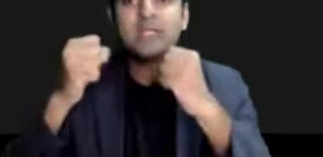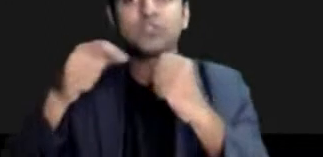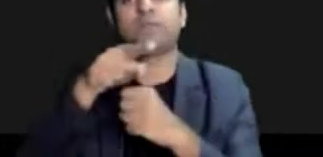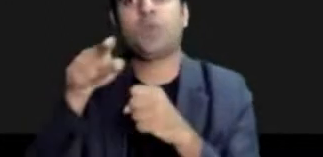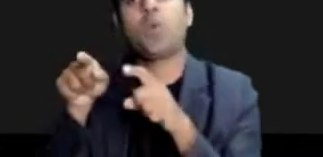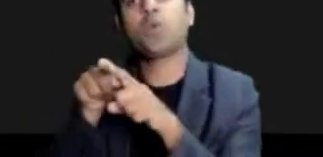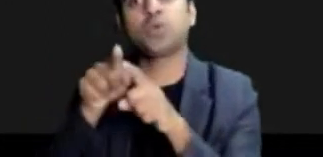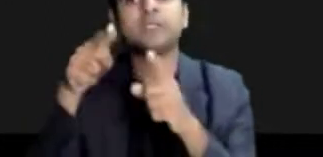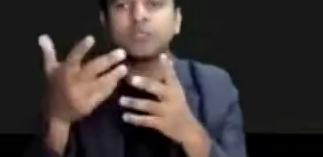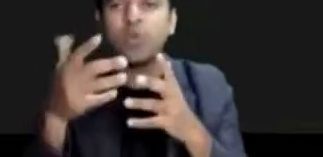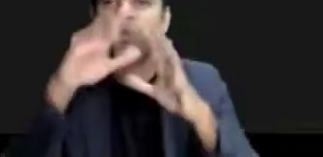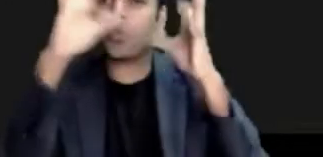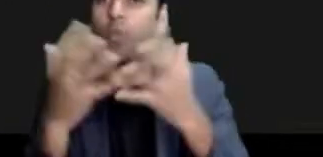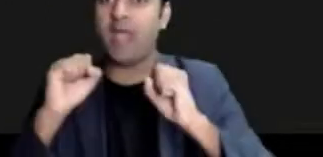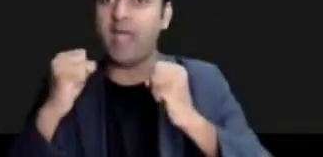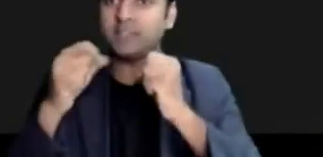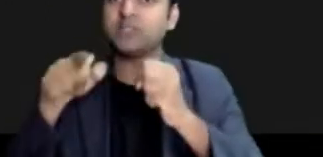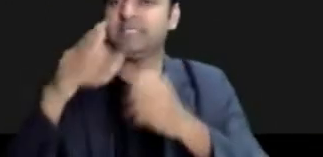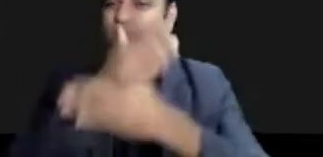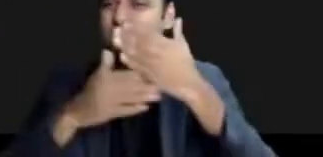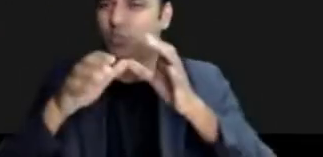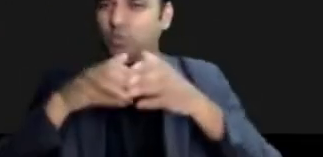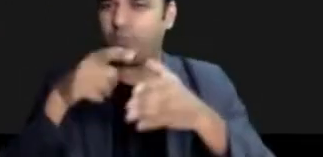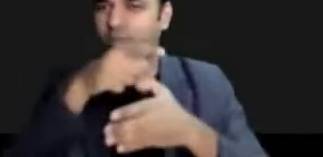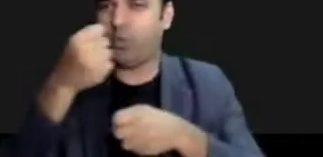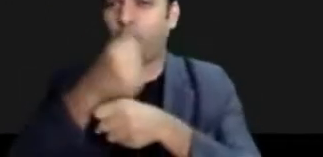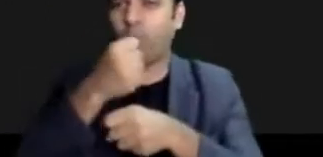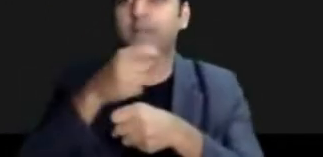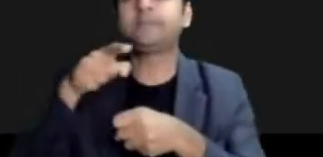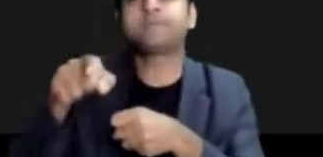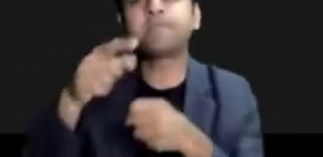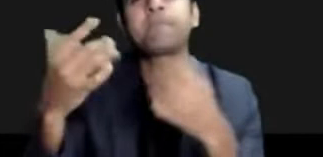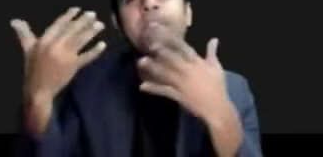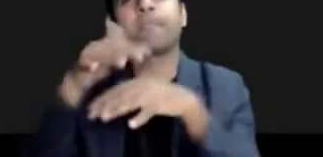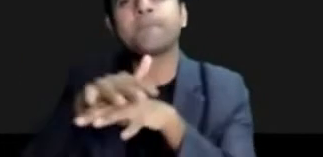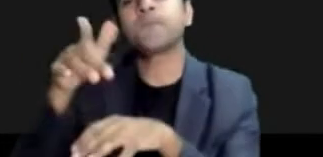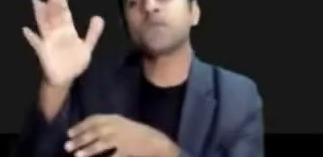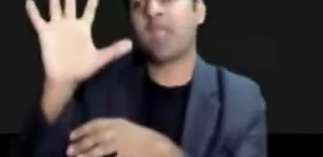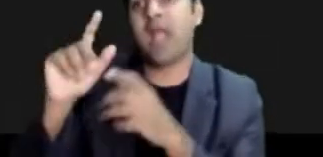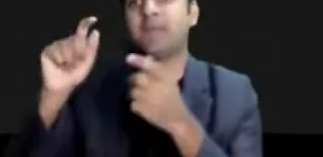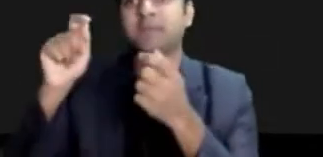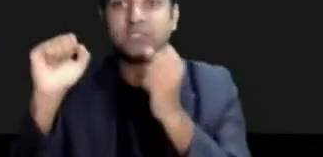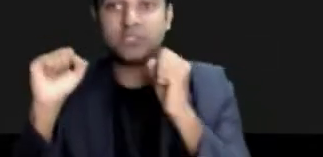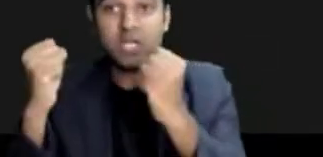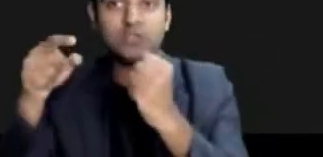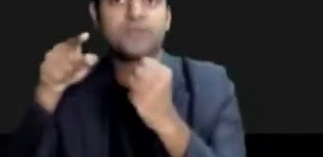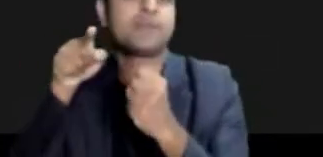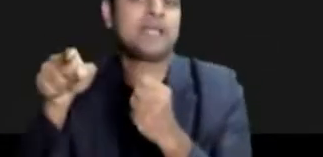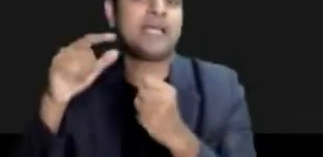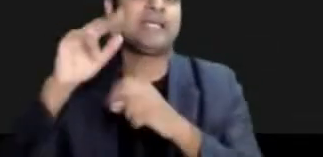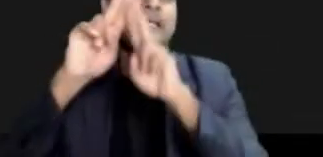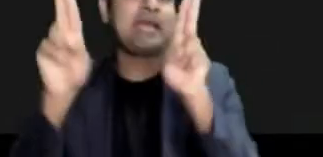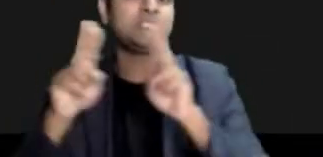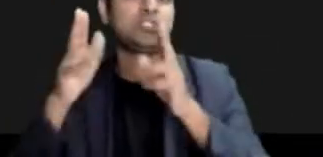against women, and other human rights and humanitarian projects. She is currently based in New York, and she will be talking to us on how